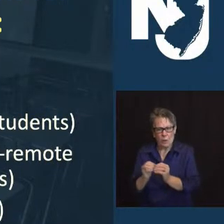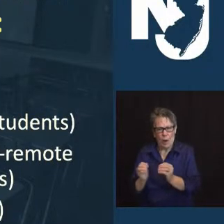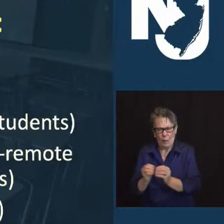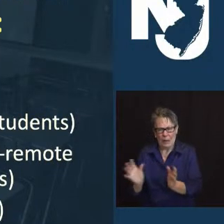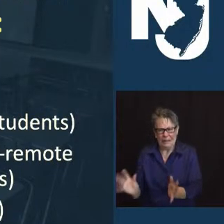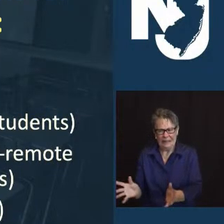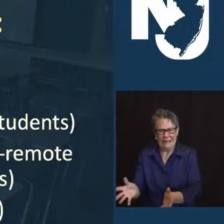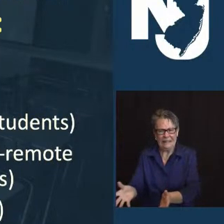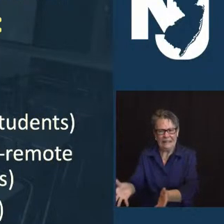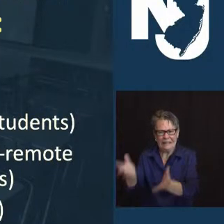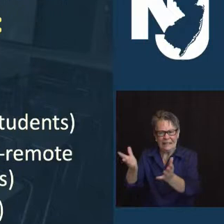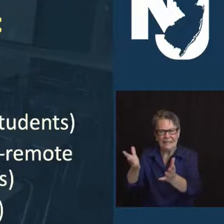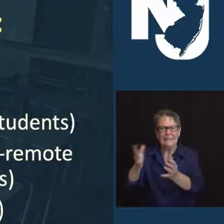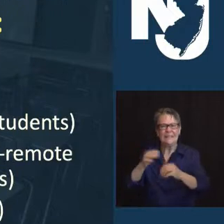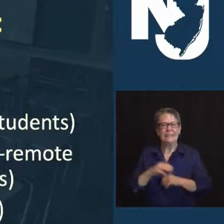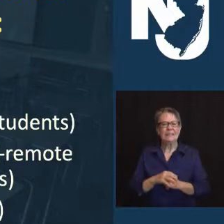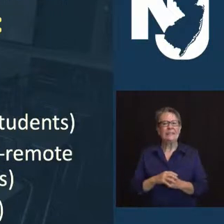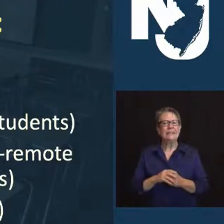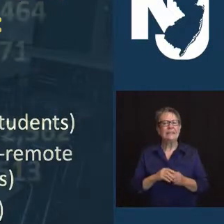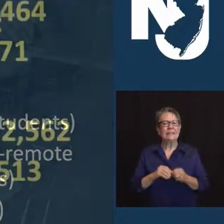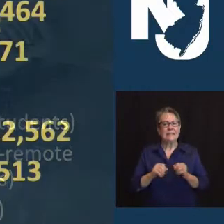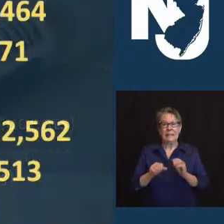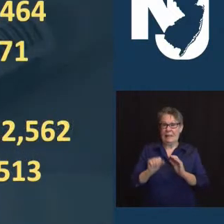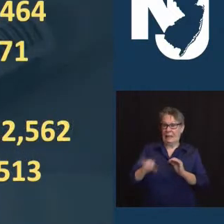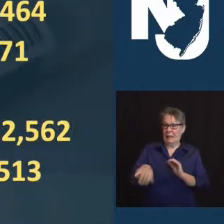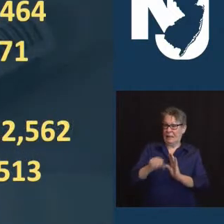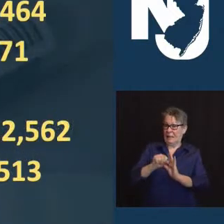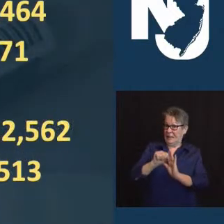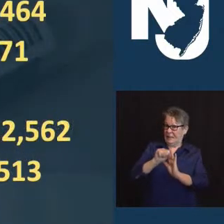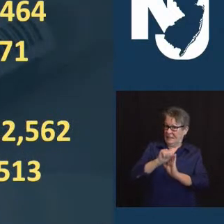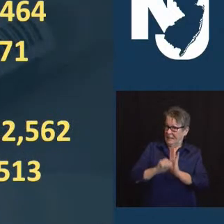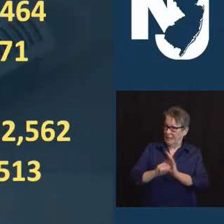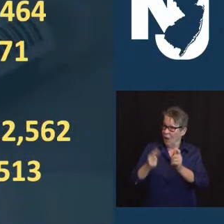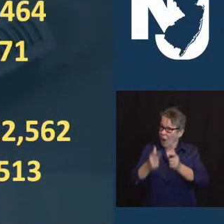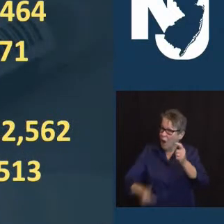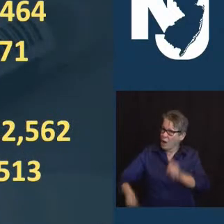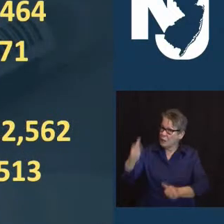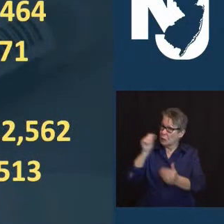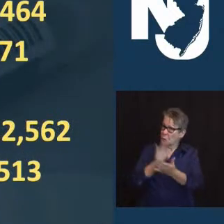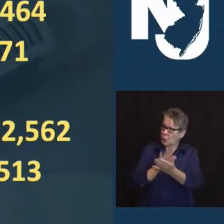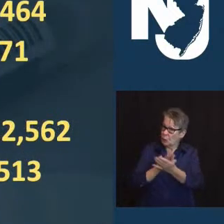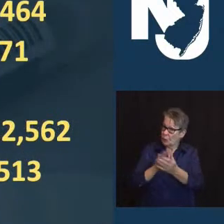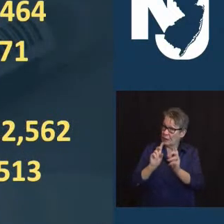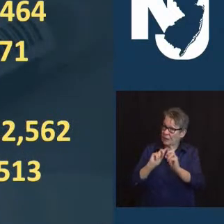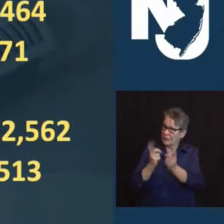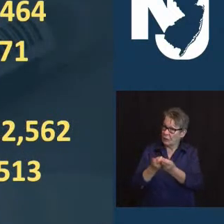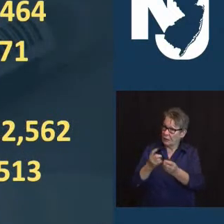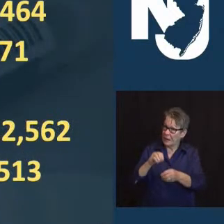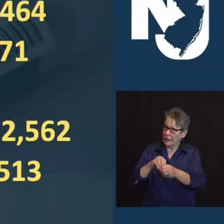school district. As we look to our case count today, we are reporting an additional